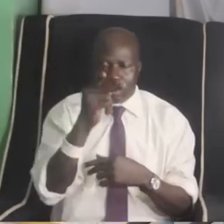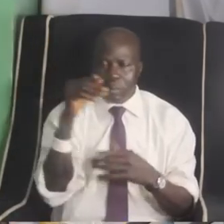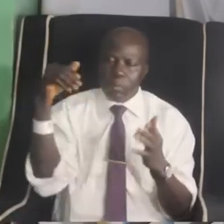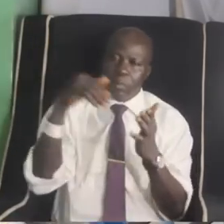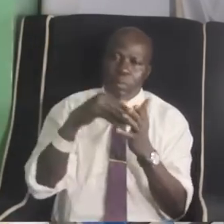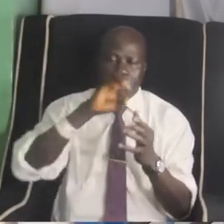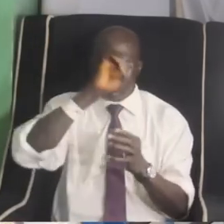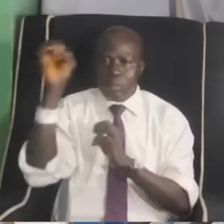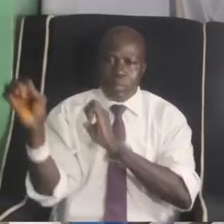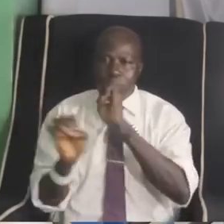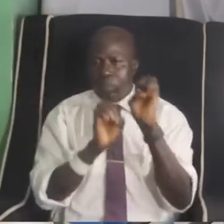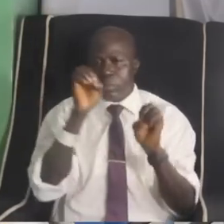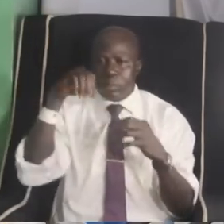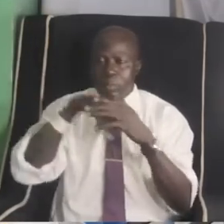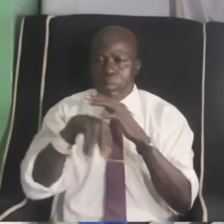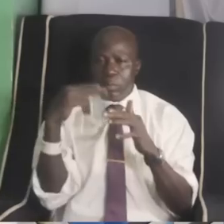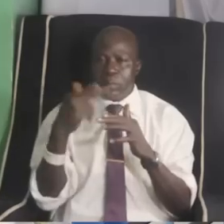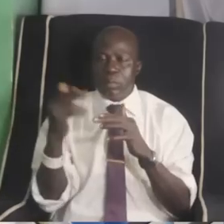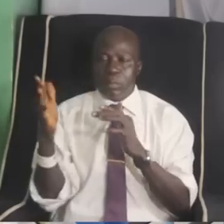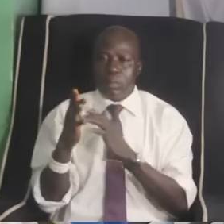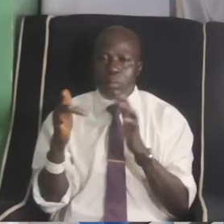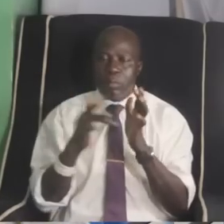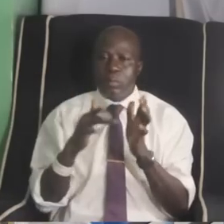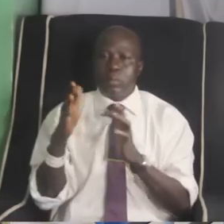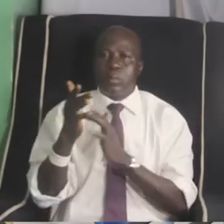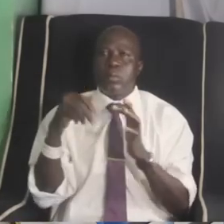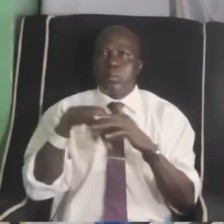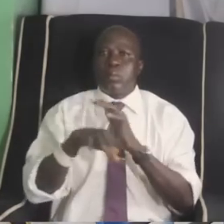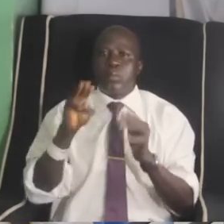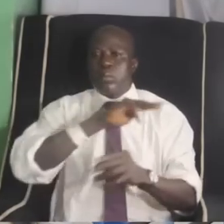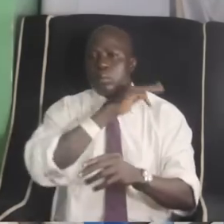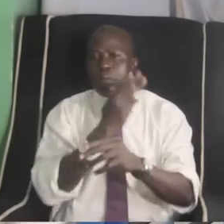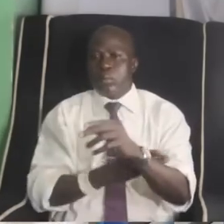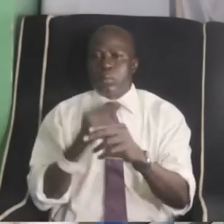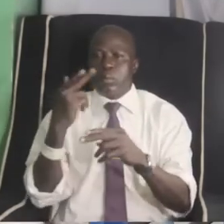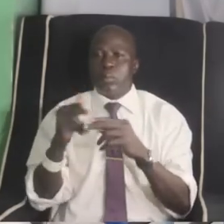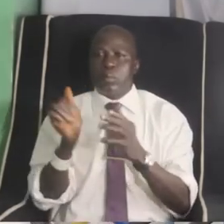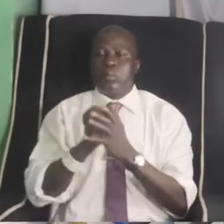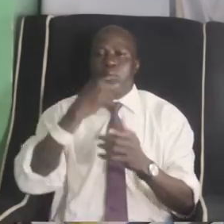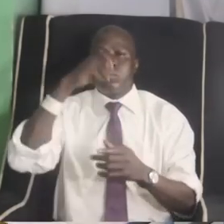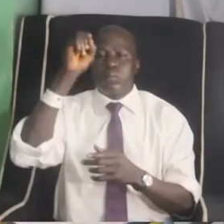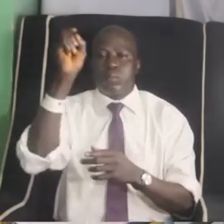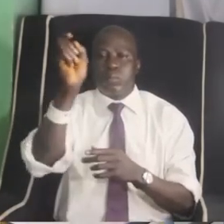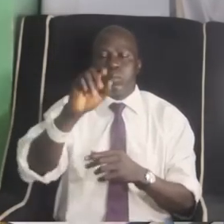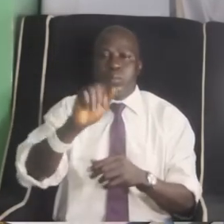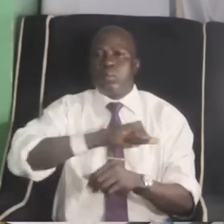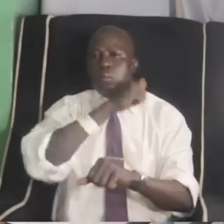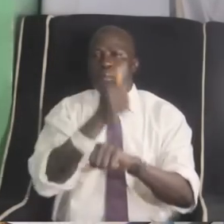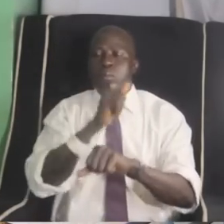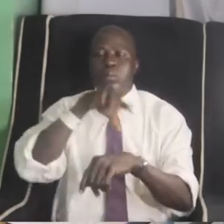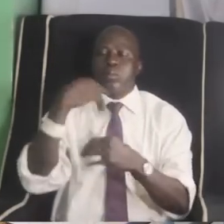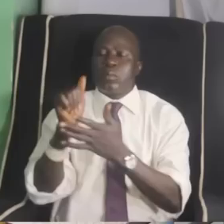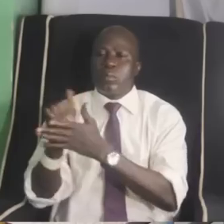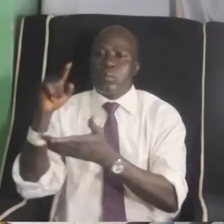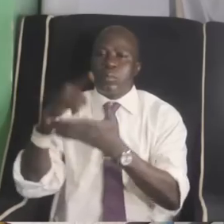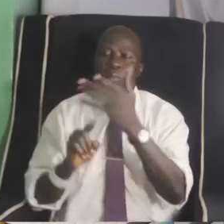it's no more for you. Marebi uri na yara. In the name of Jesus. Majole be kwa fata. Mo pase ne. I decree. Mi o daba e.